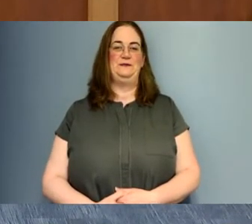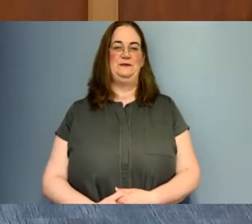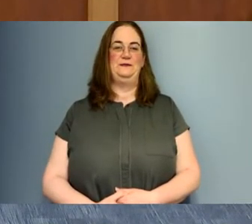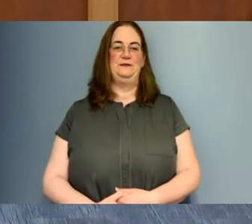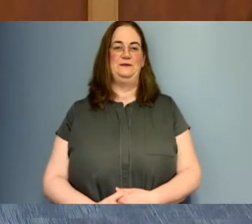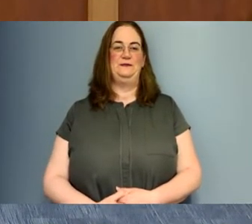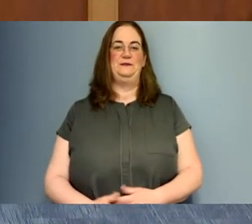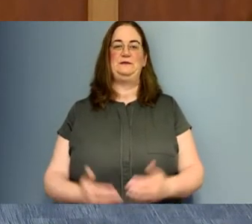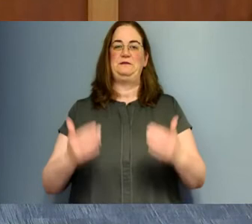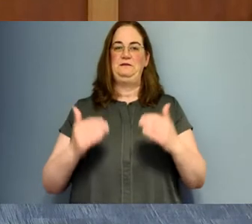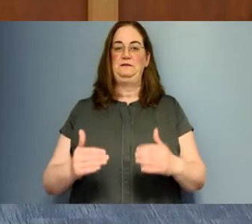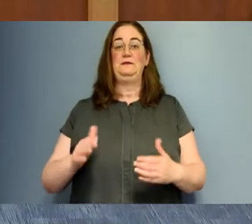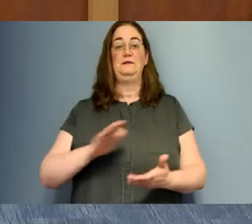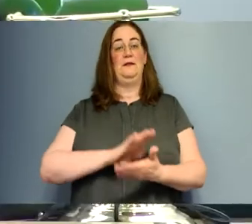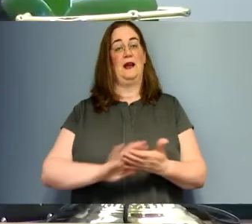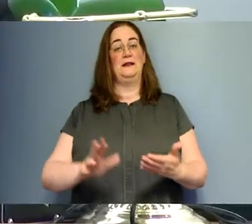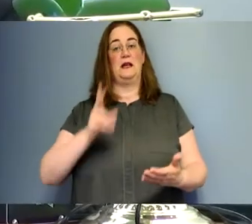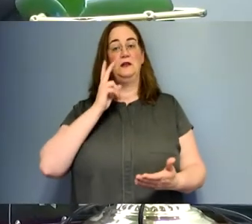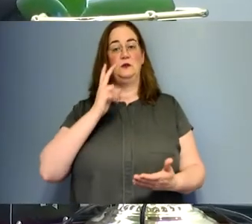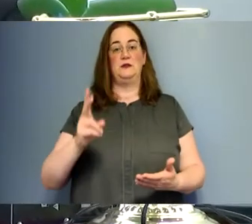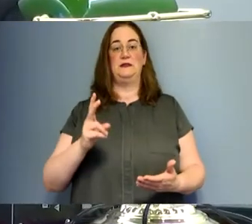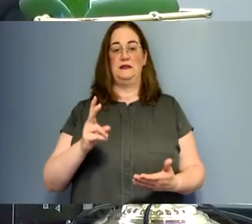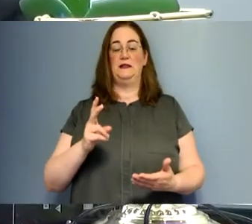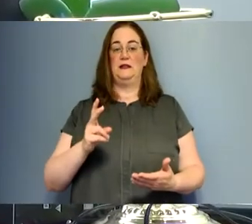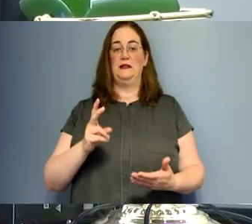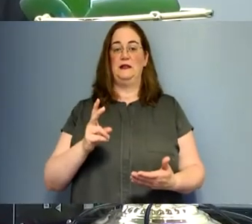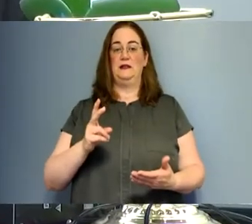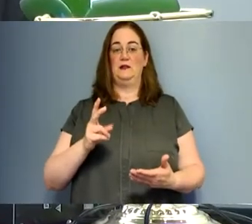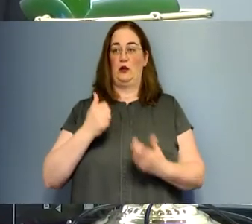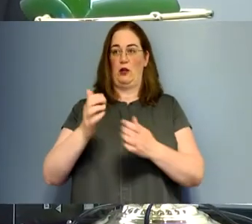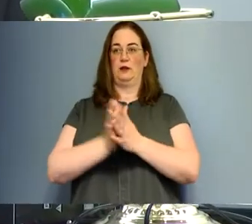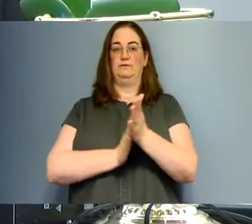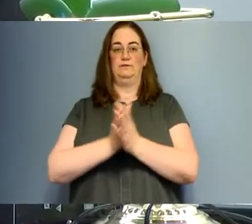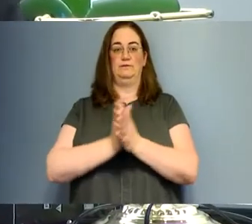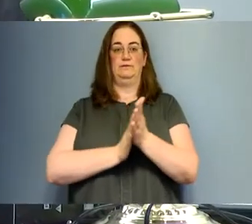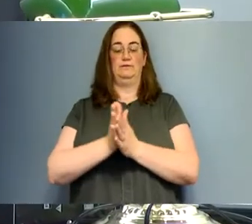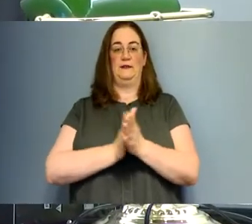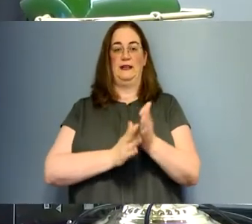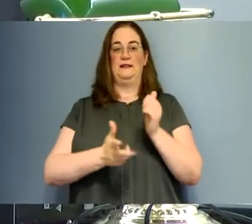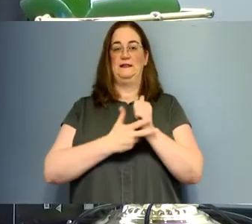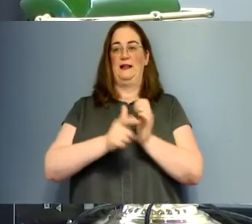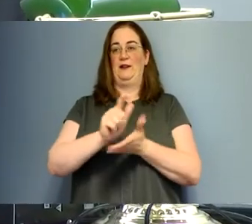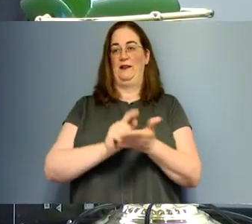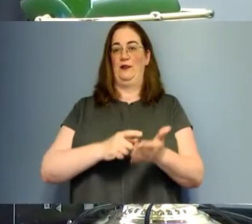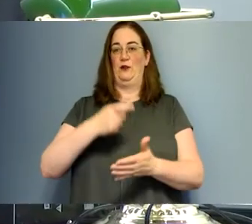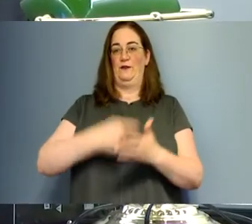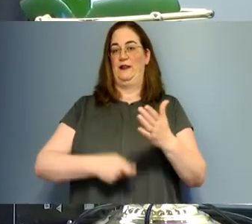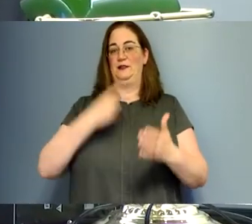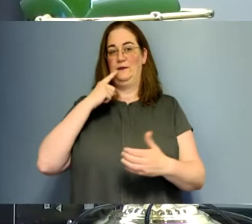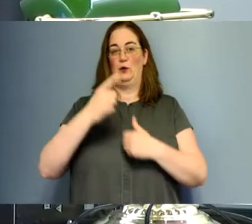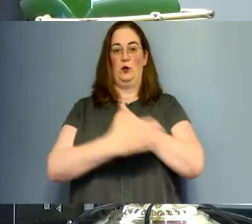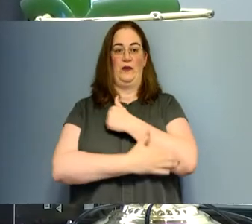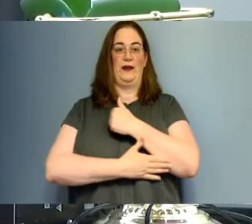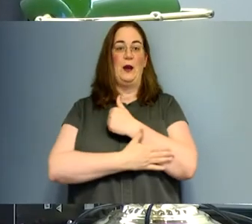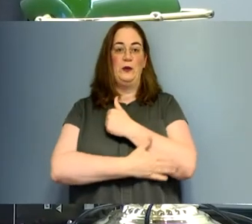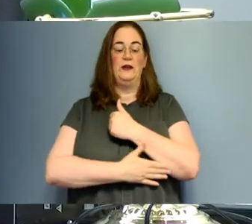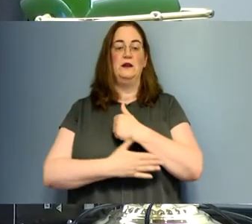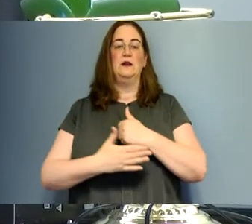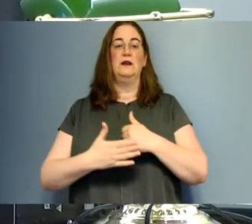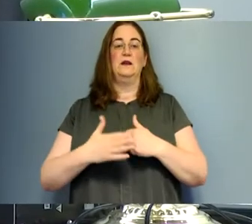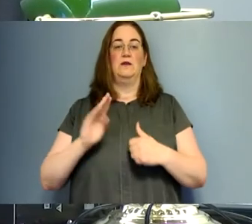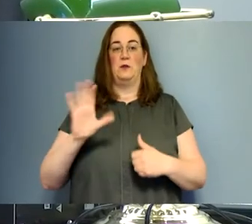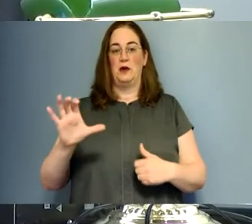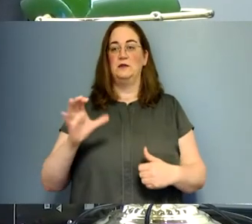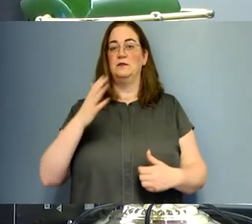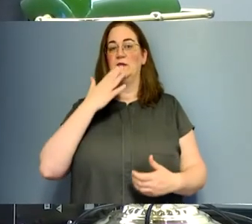It is nice to see that there seems to be a lot of interest in saving legal fees for the county. I